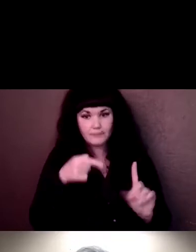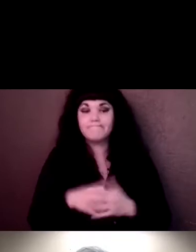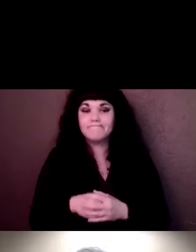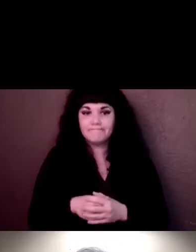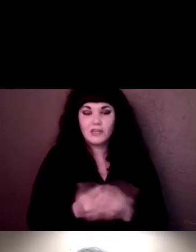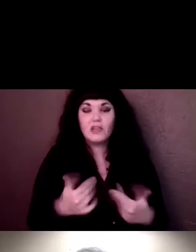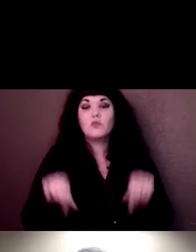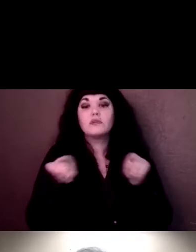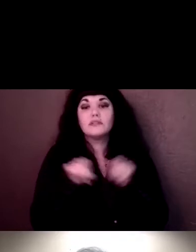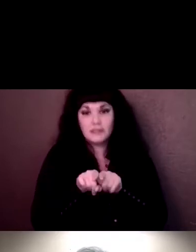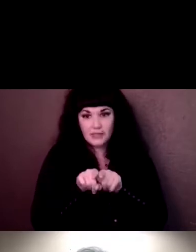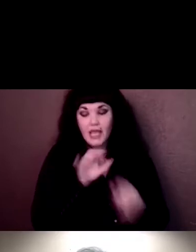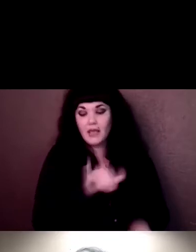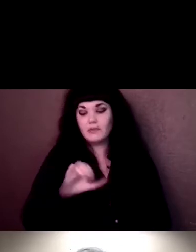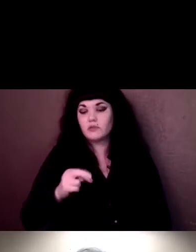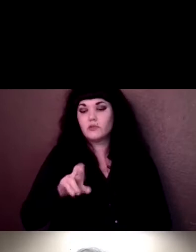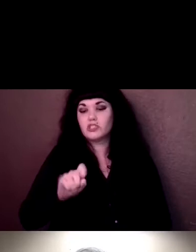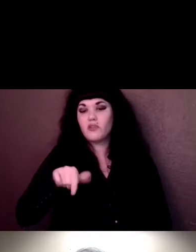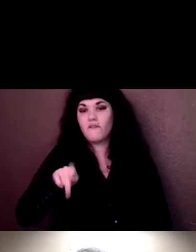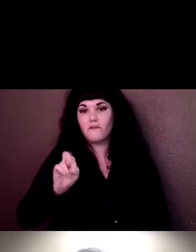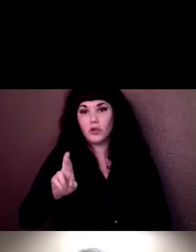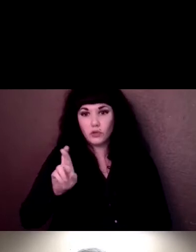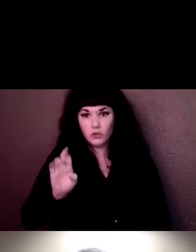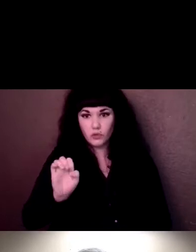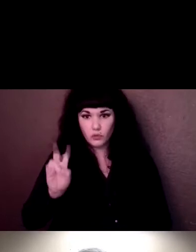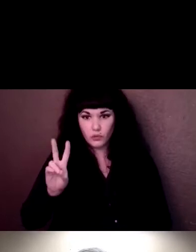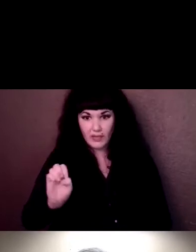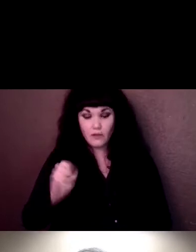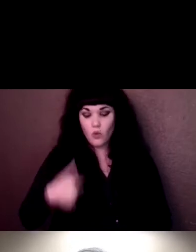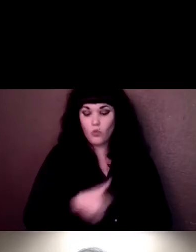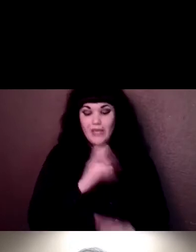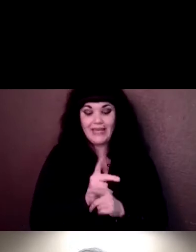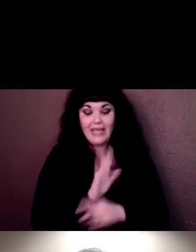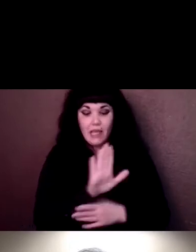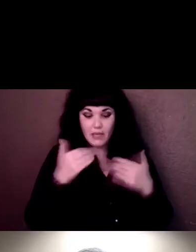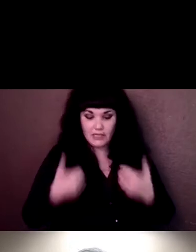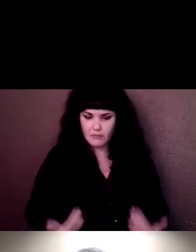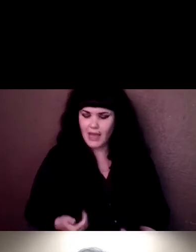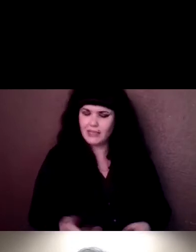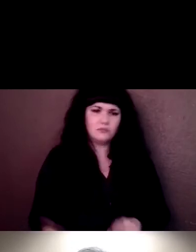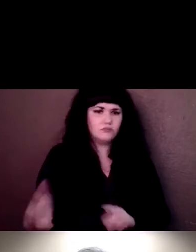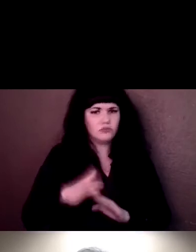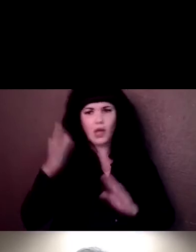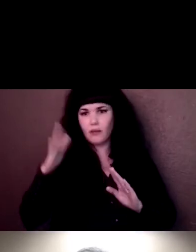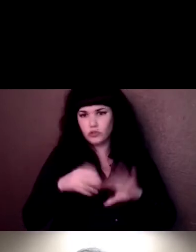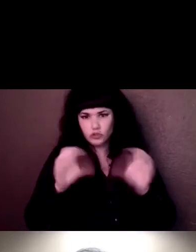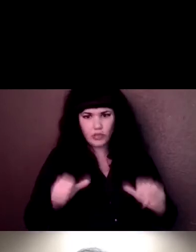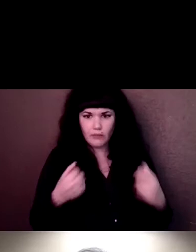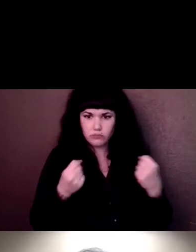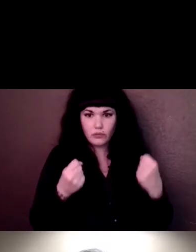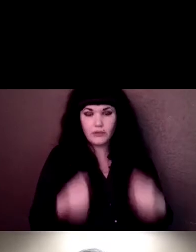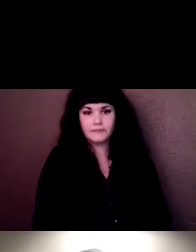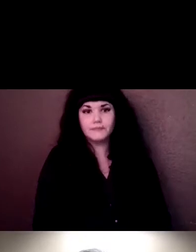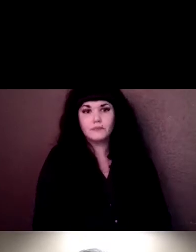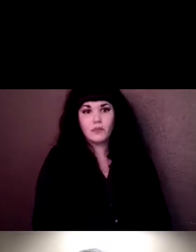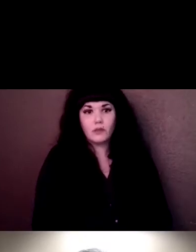Drew's body in tip-top shape. Because atrophy is not a likable thing. It has